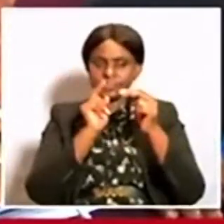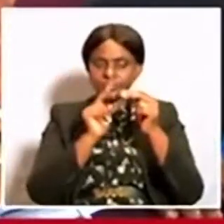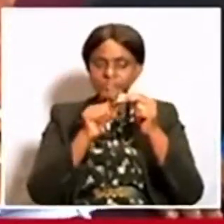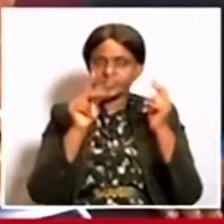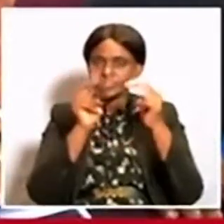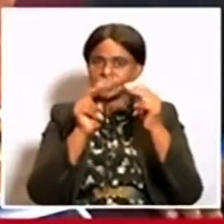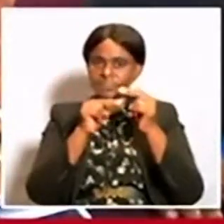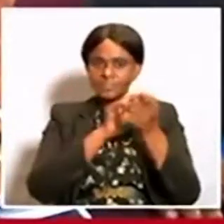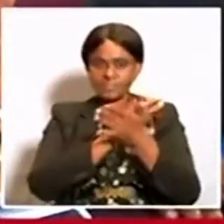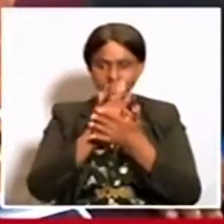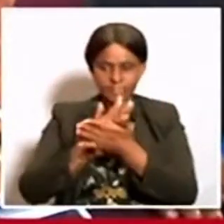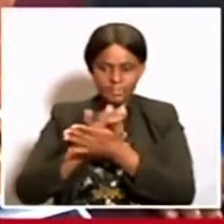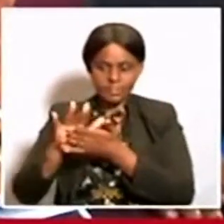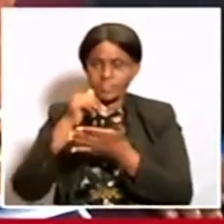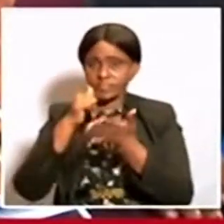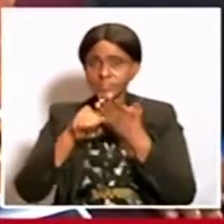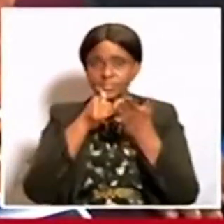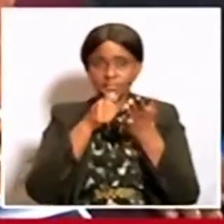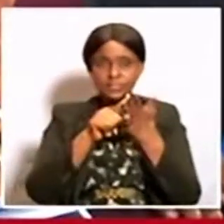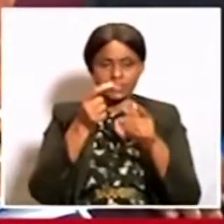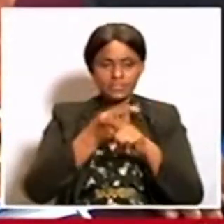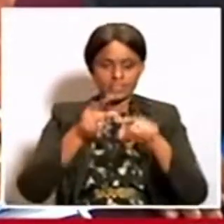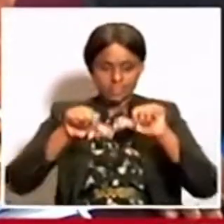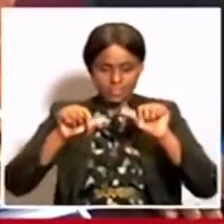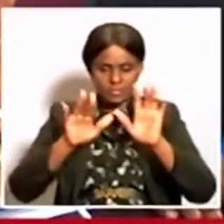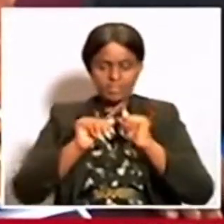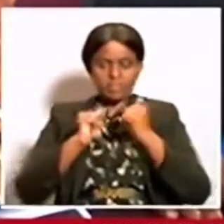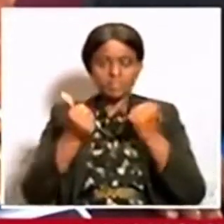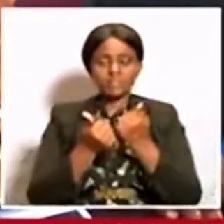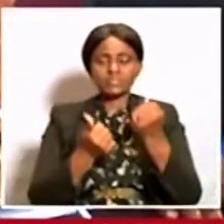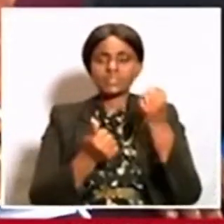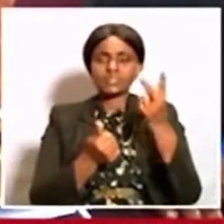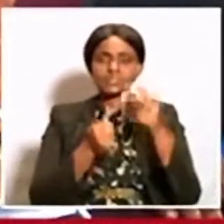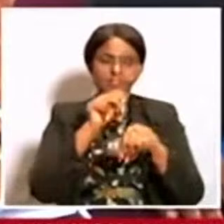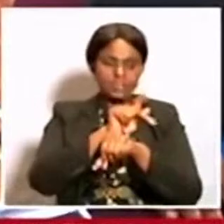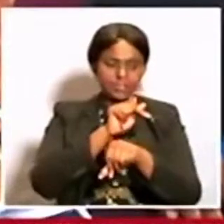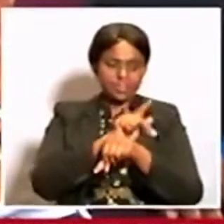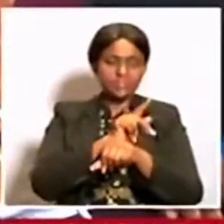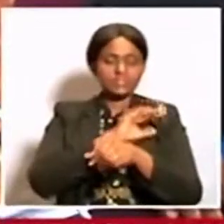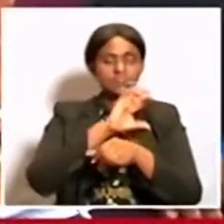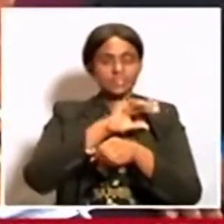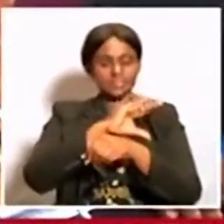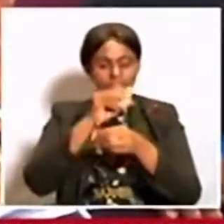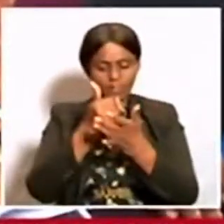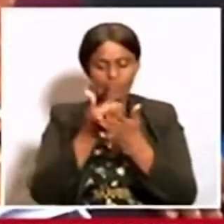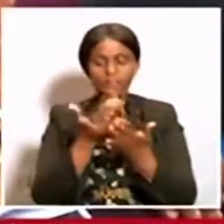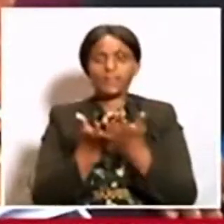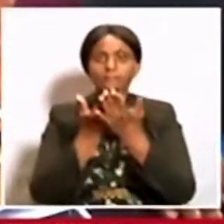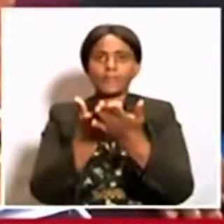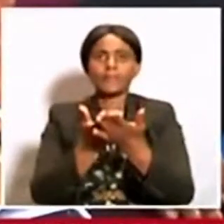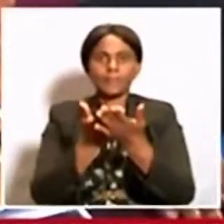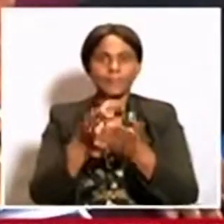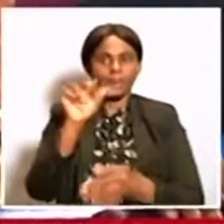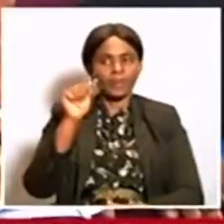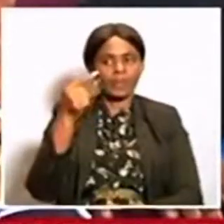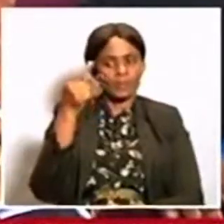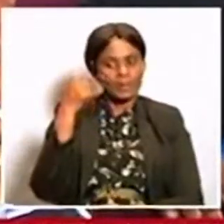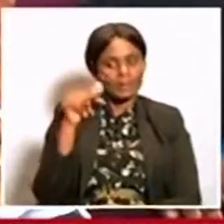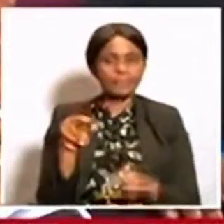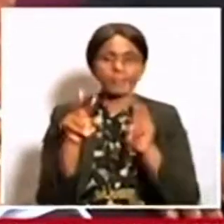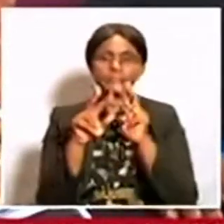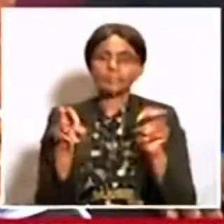contract clearance letters from Auditor General on the 12 projects, were later availed to the Auditor General for